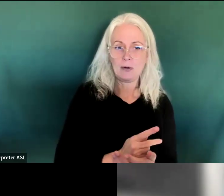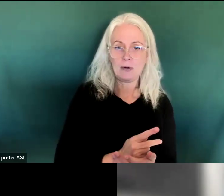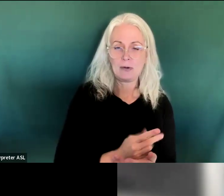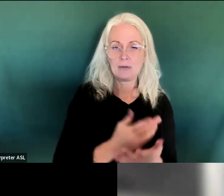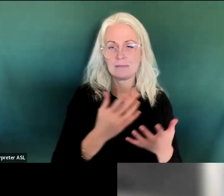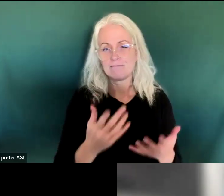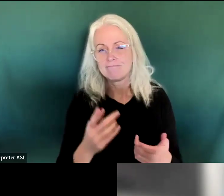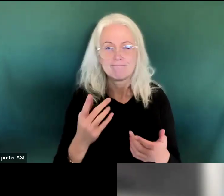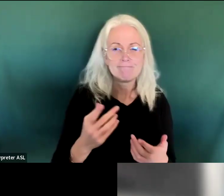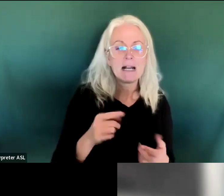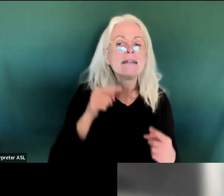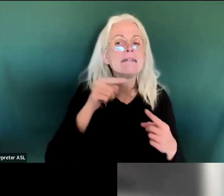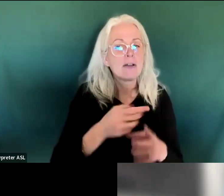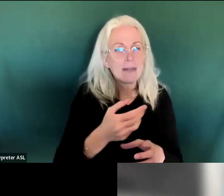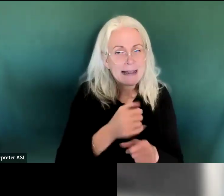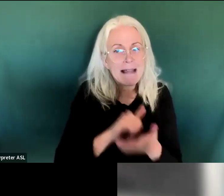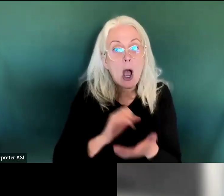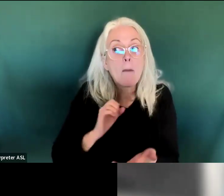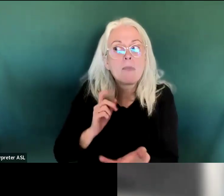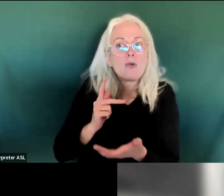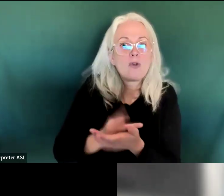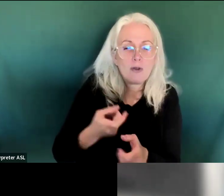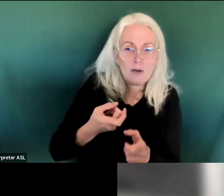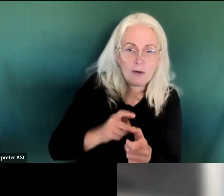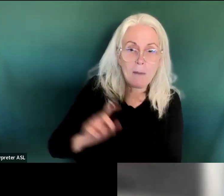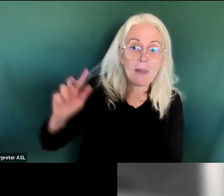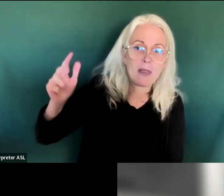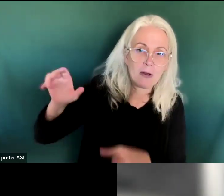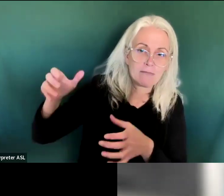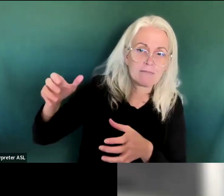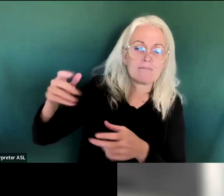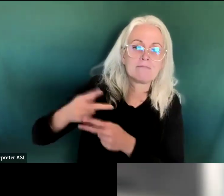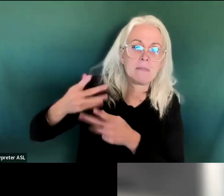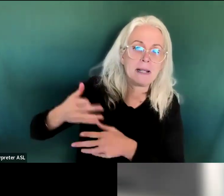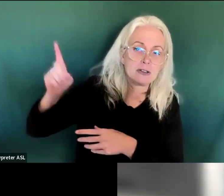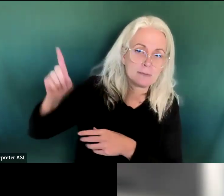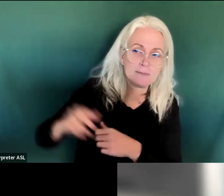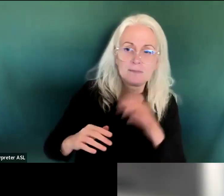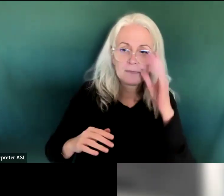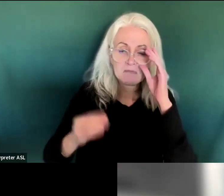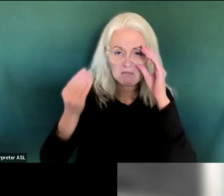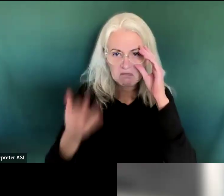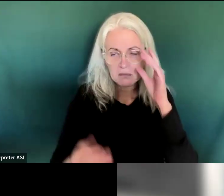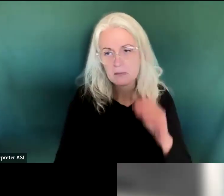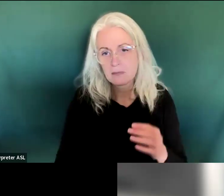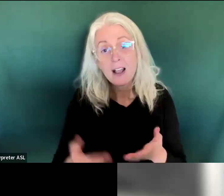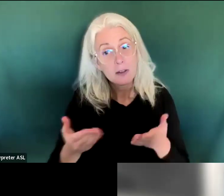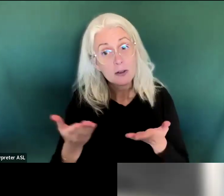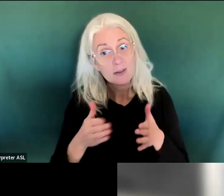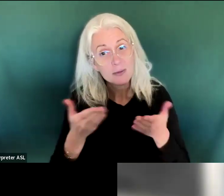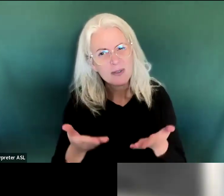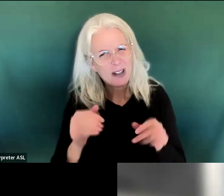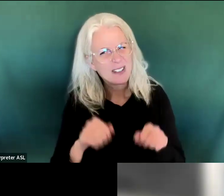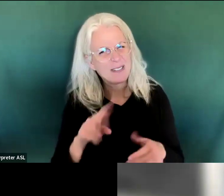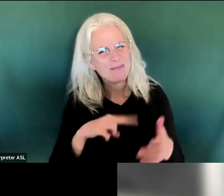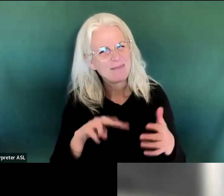eligible and enrolled until they get that approval from the third-party administrator. So just want to note that the service provider could